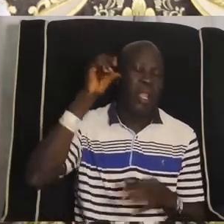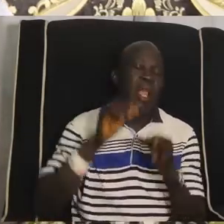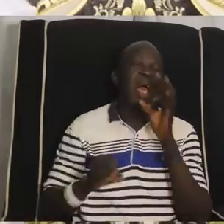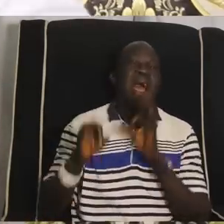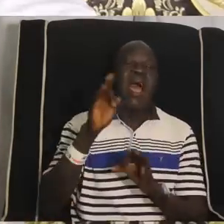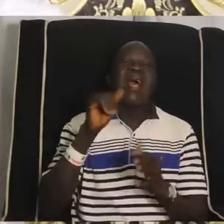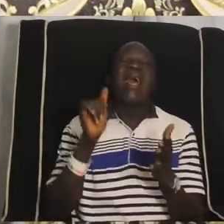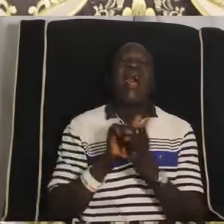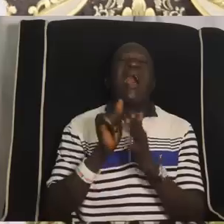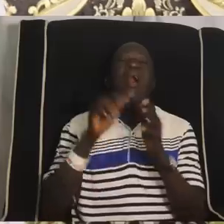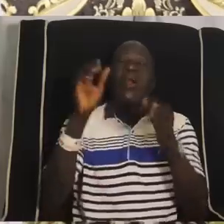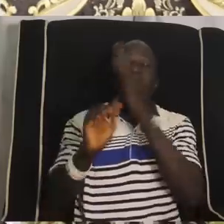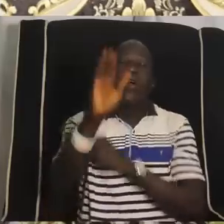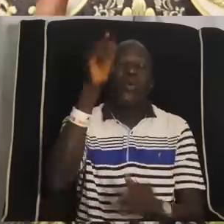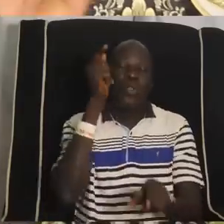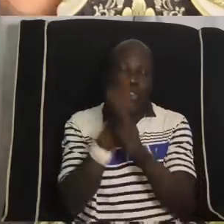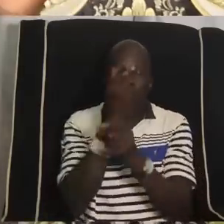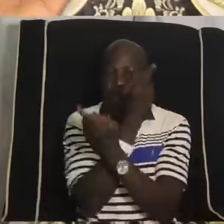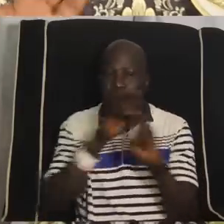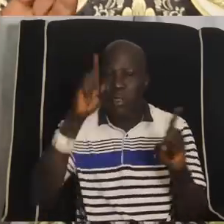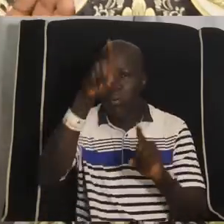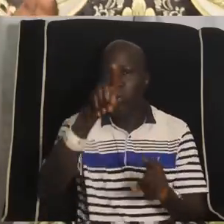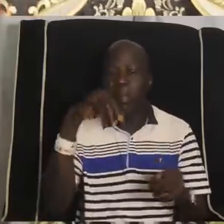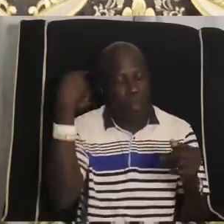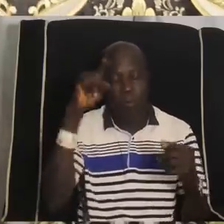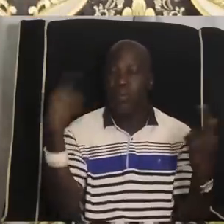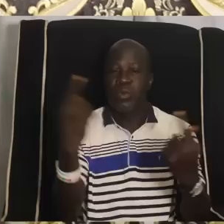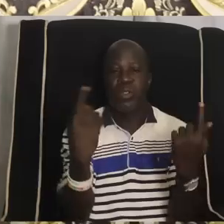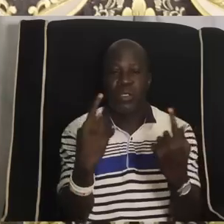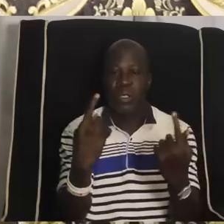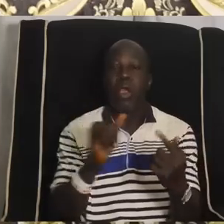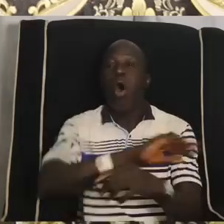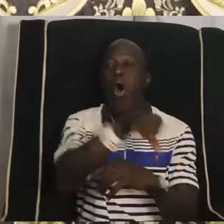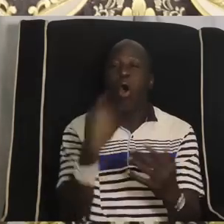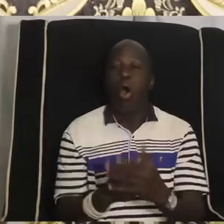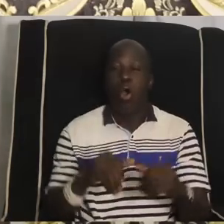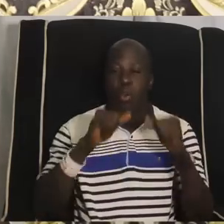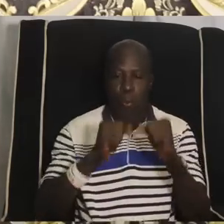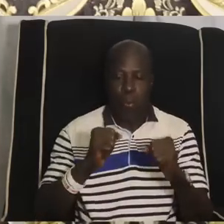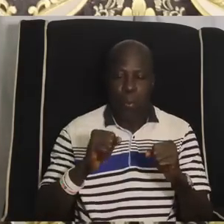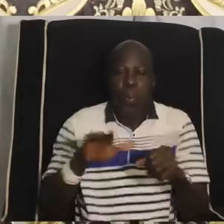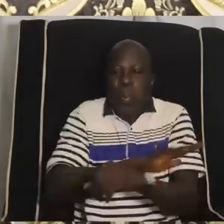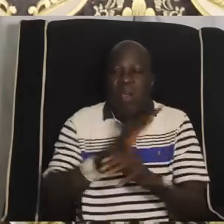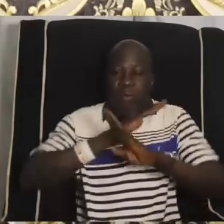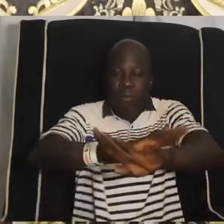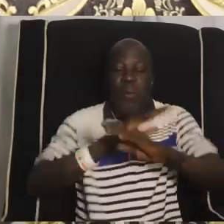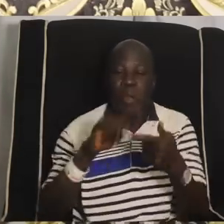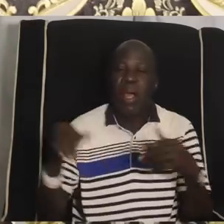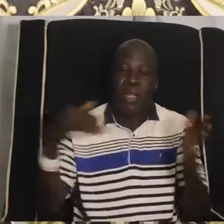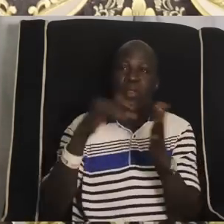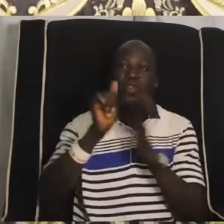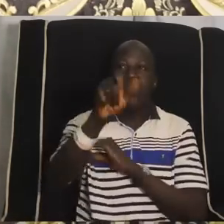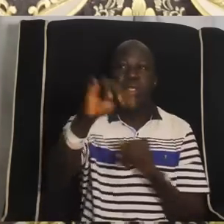God will just save you from sin. God, if you force it attached